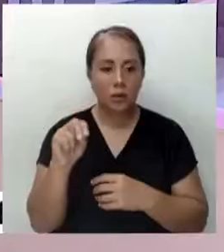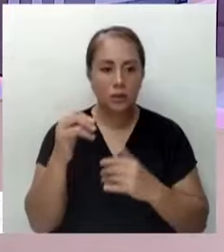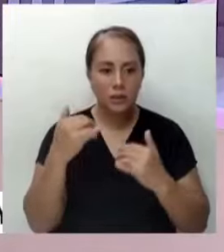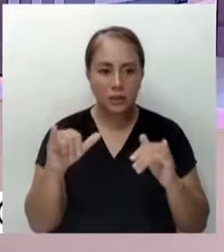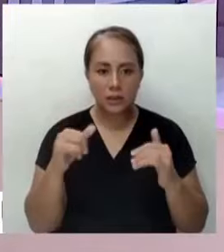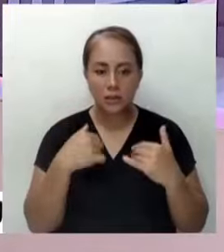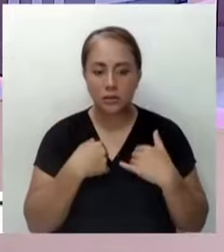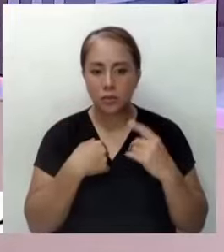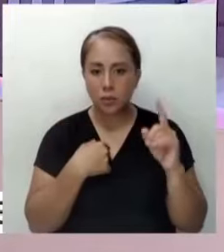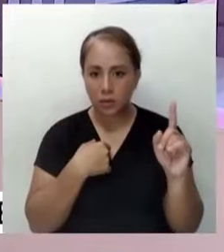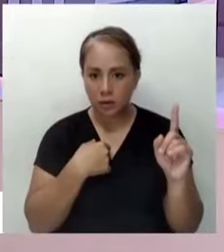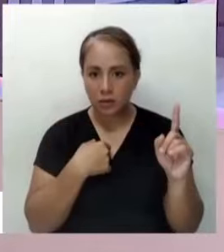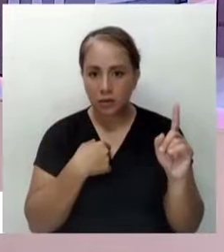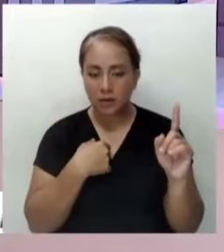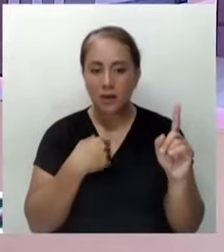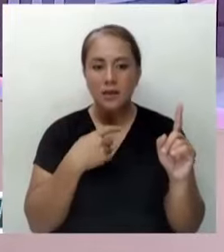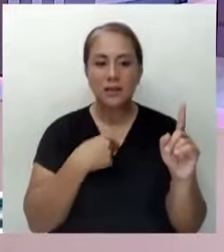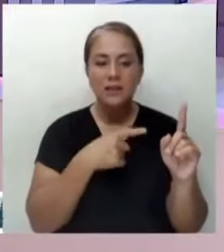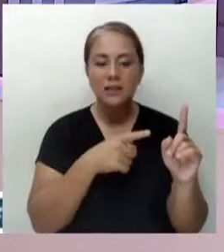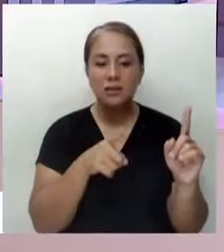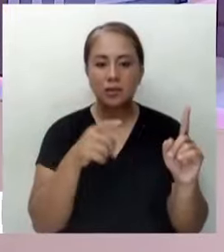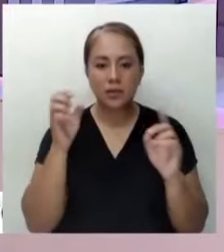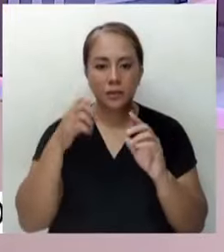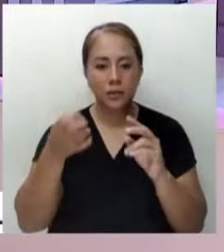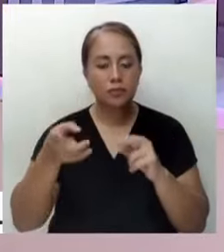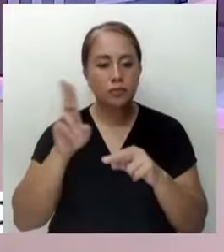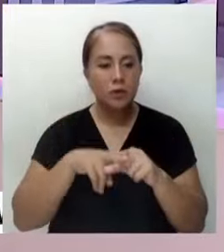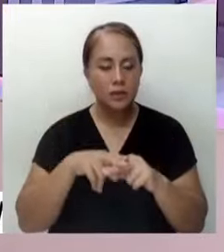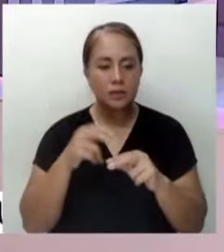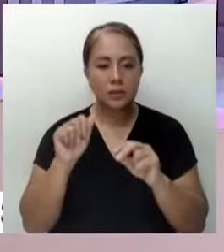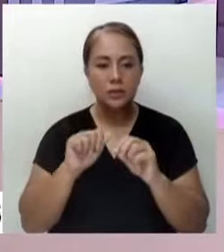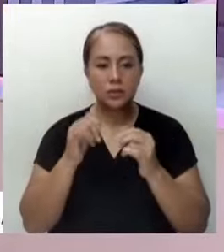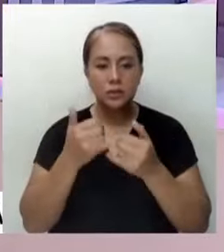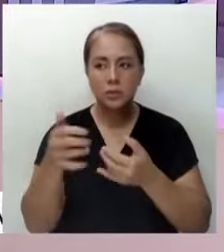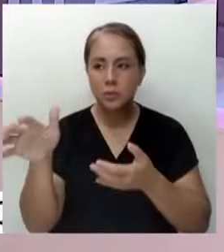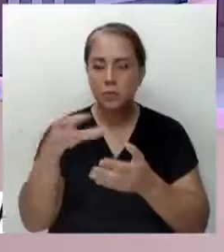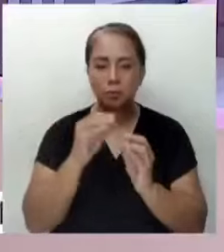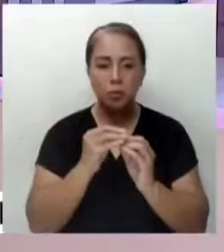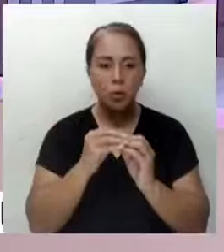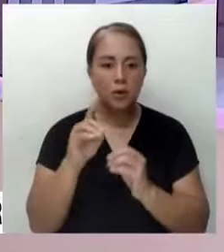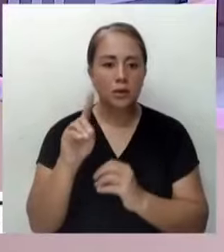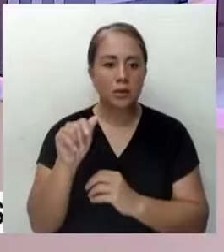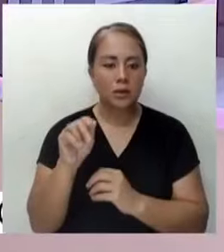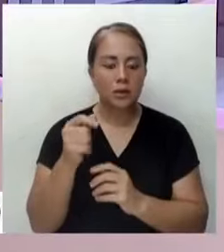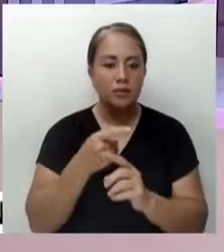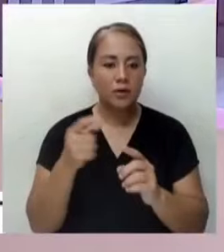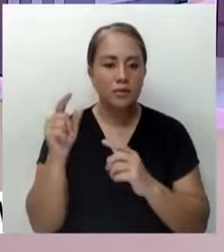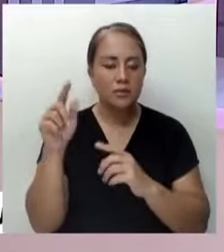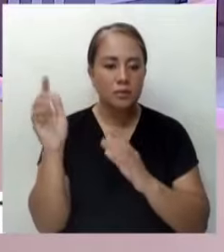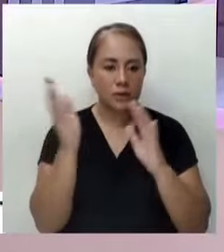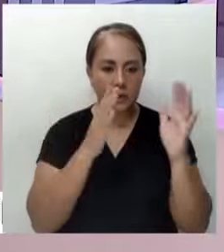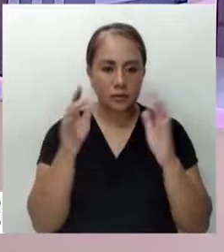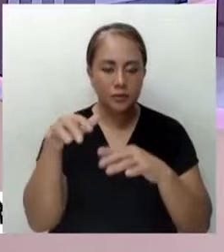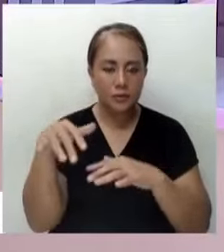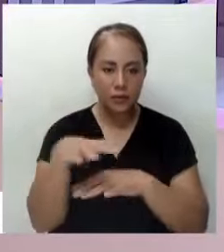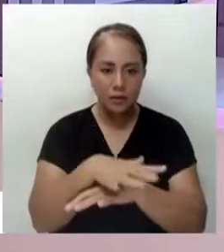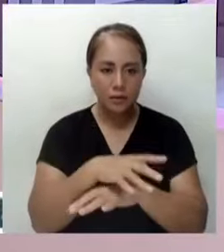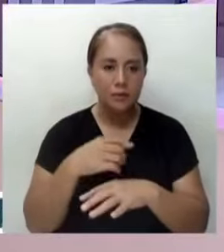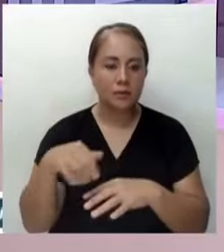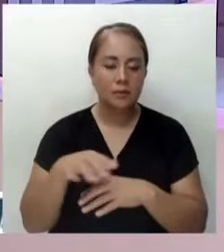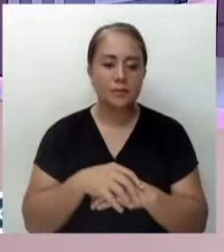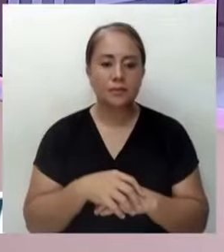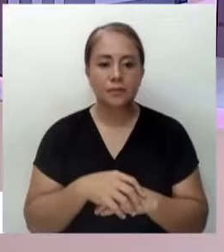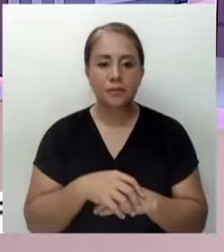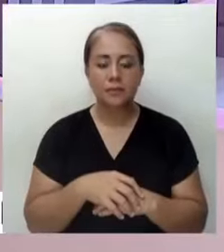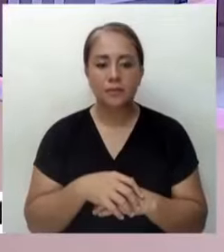1. That figure, though, expected to increase as the agency collects more data from typhoon-hit areas. Bianca Davanau joins us with